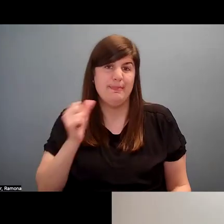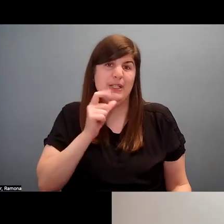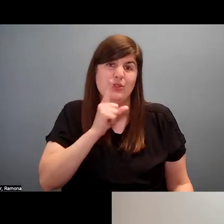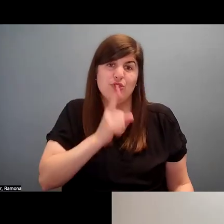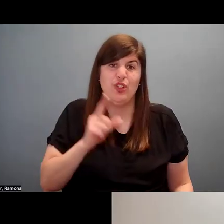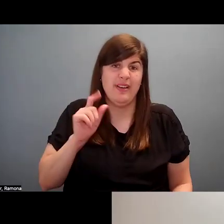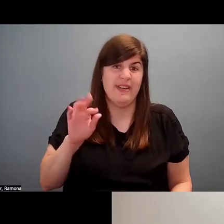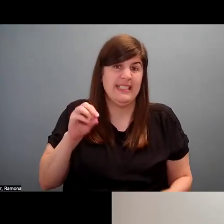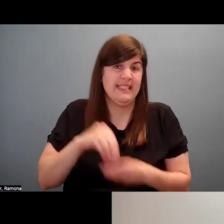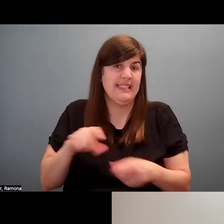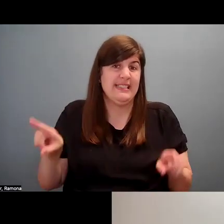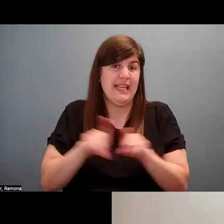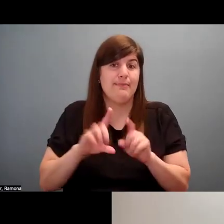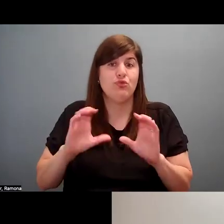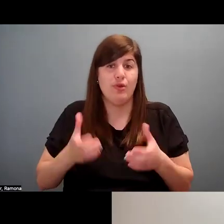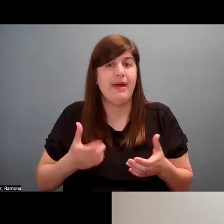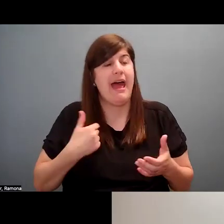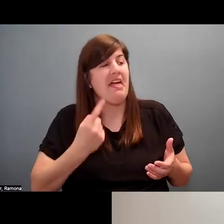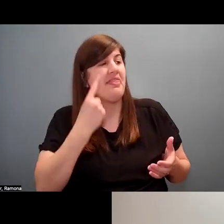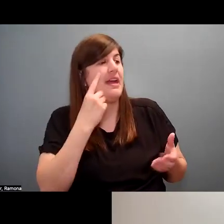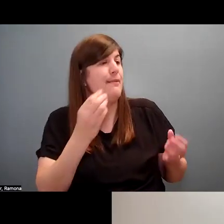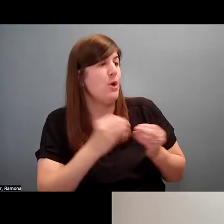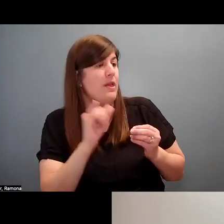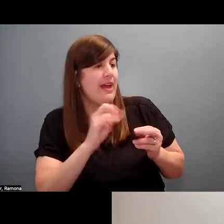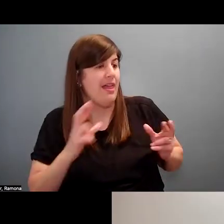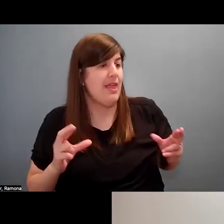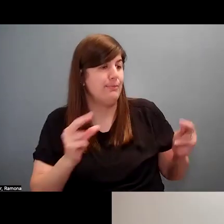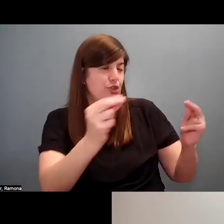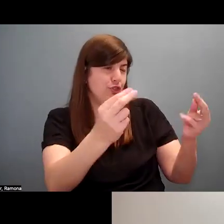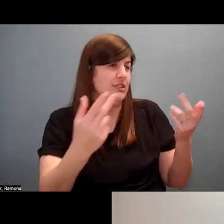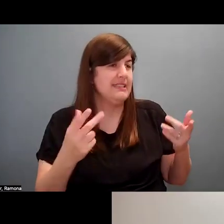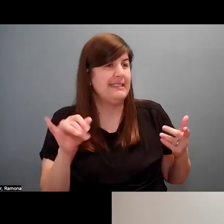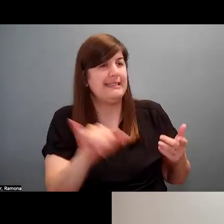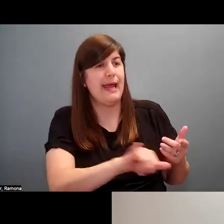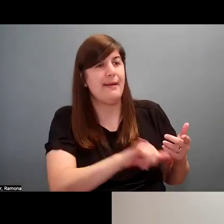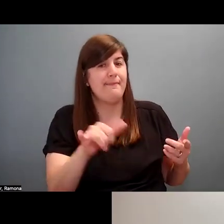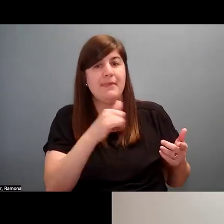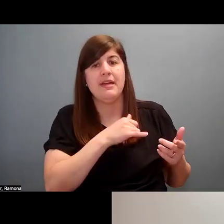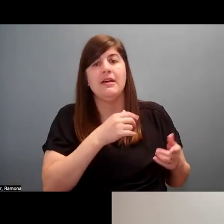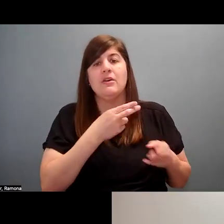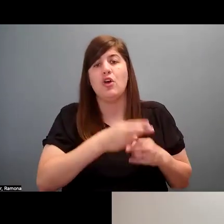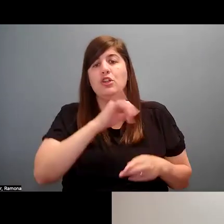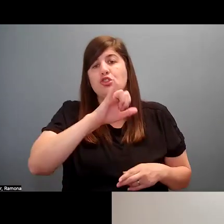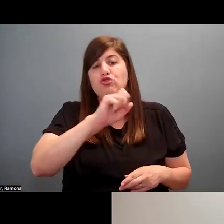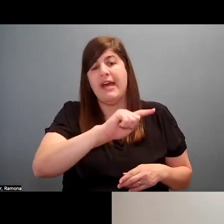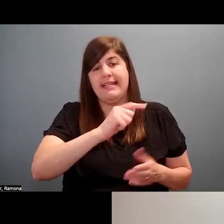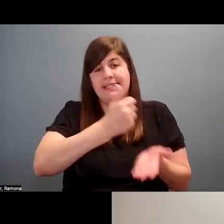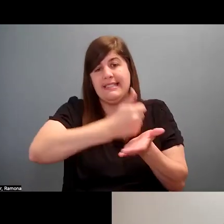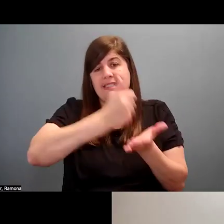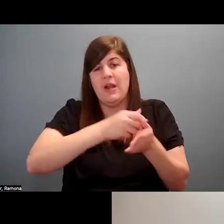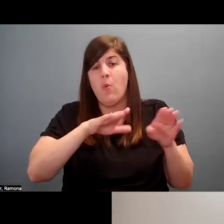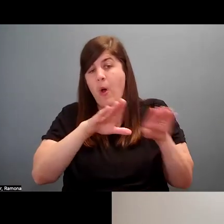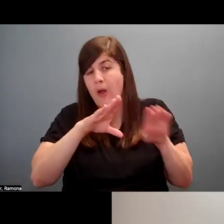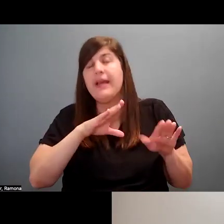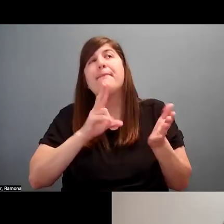within that I think they're blob probably close somewhere. to lobsters. Yeah. Where they do what we call jet assisted walking, which is Oh,